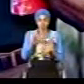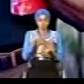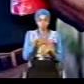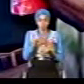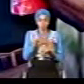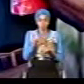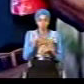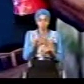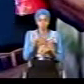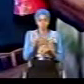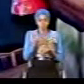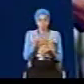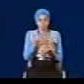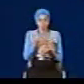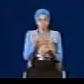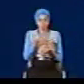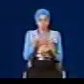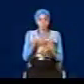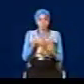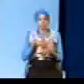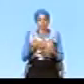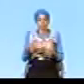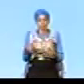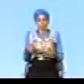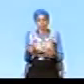she attended